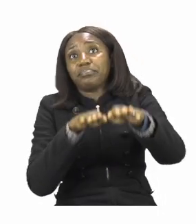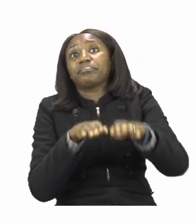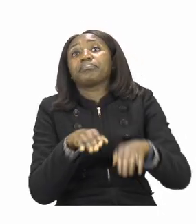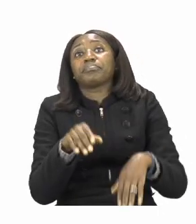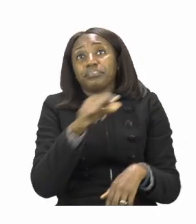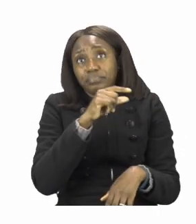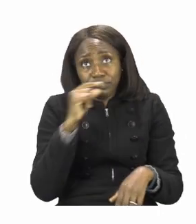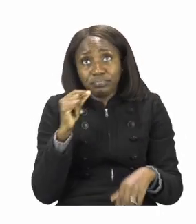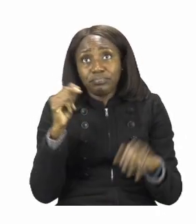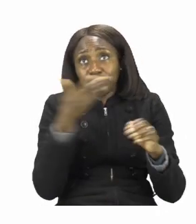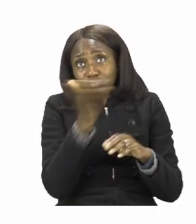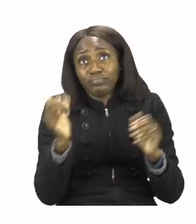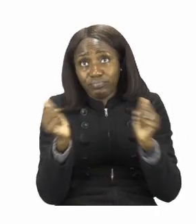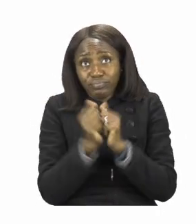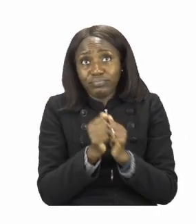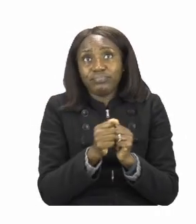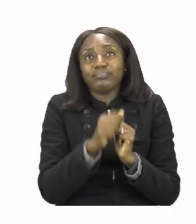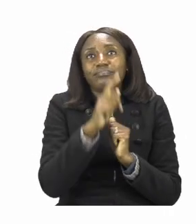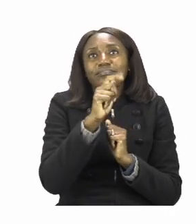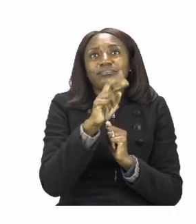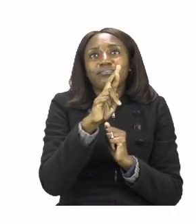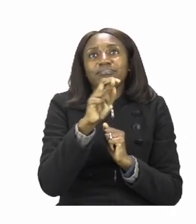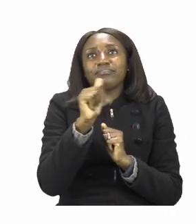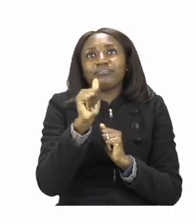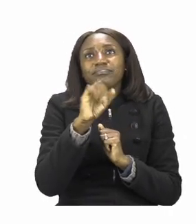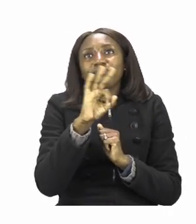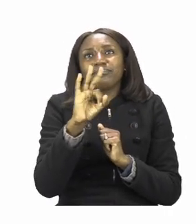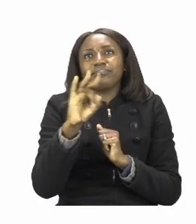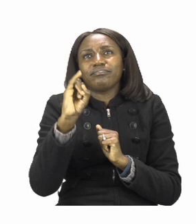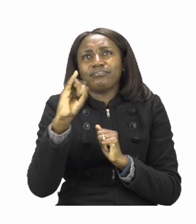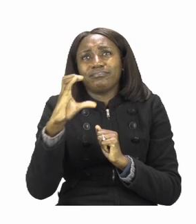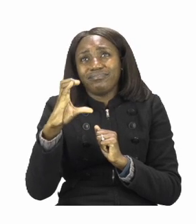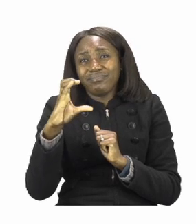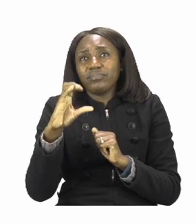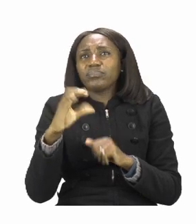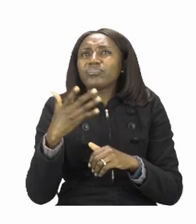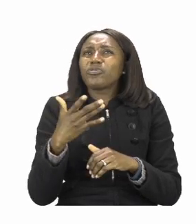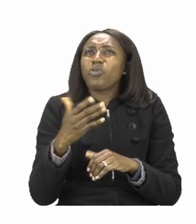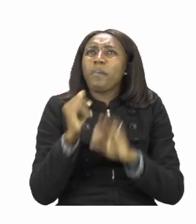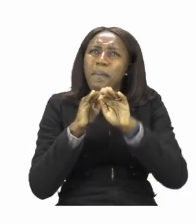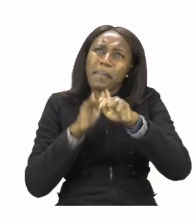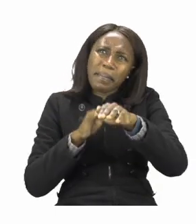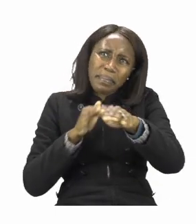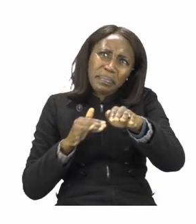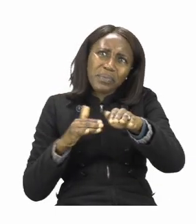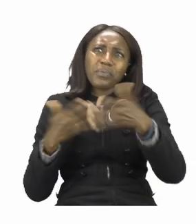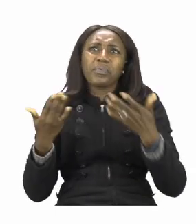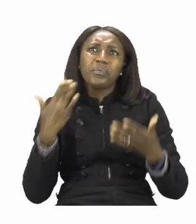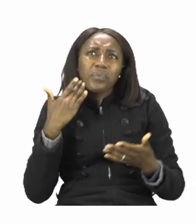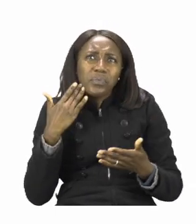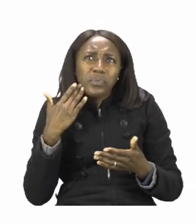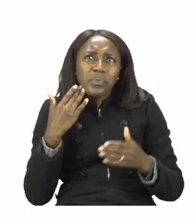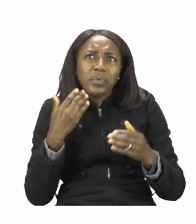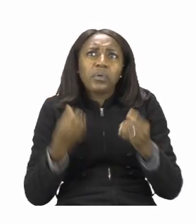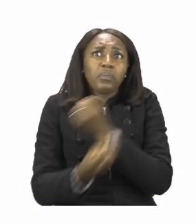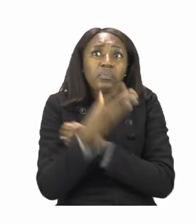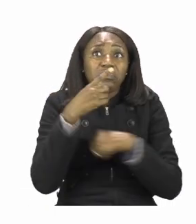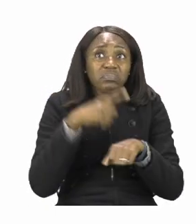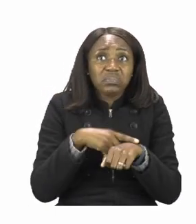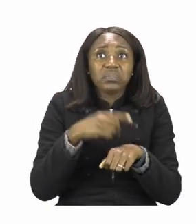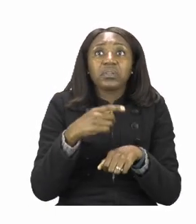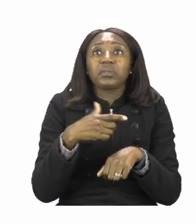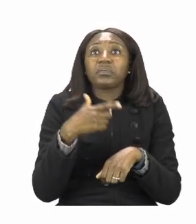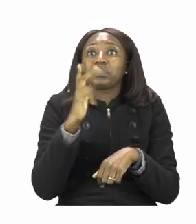called traffic. Traffic is normally high in the mornings where people are going to work and